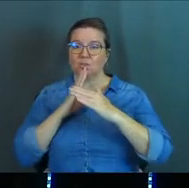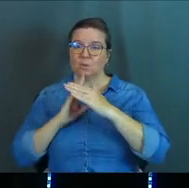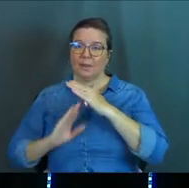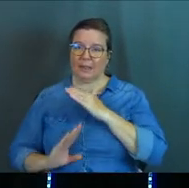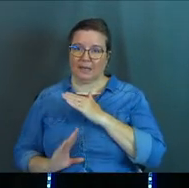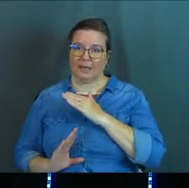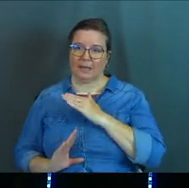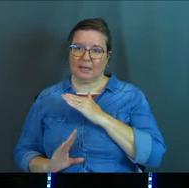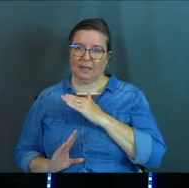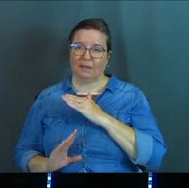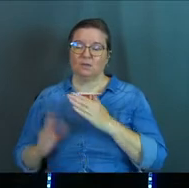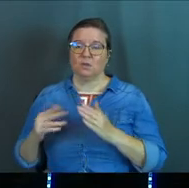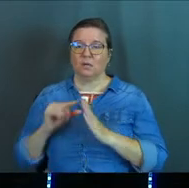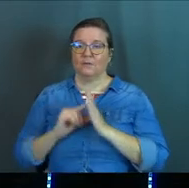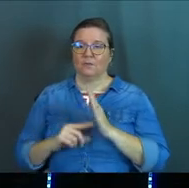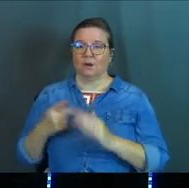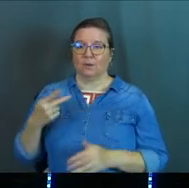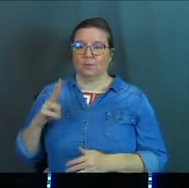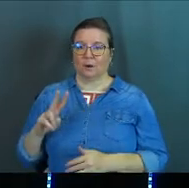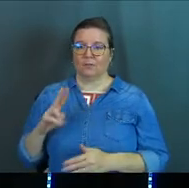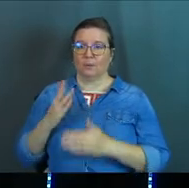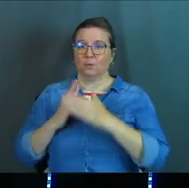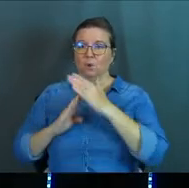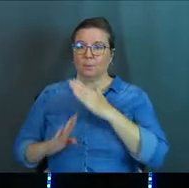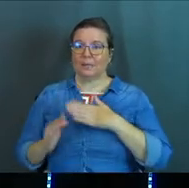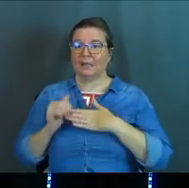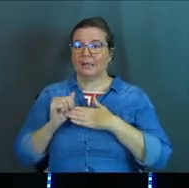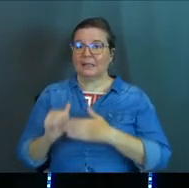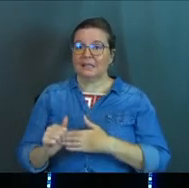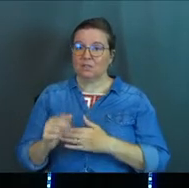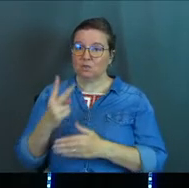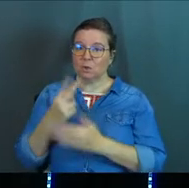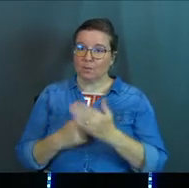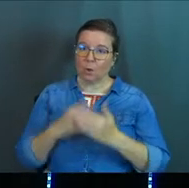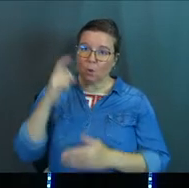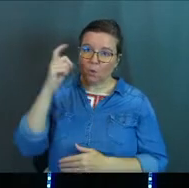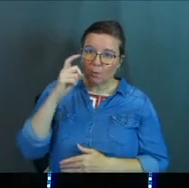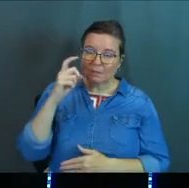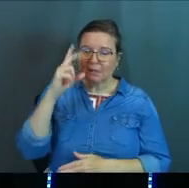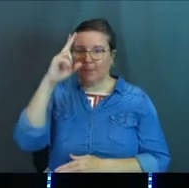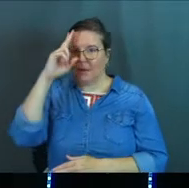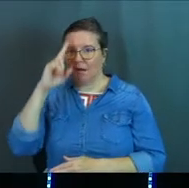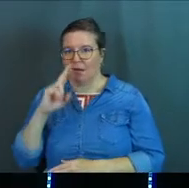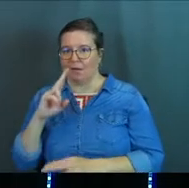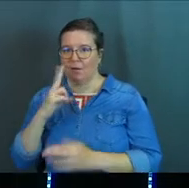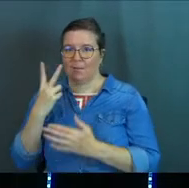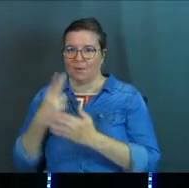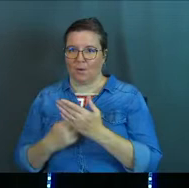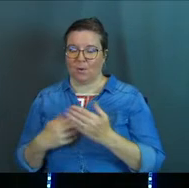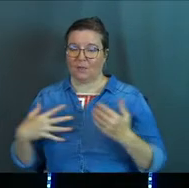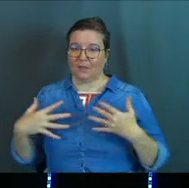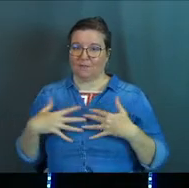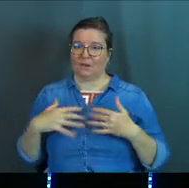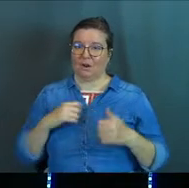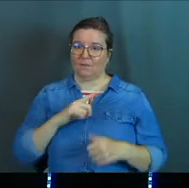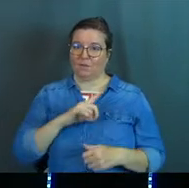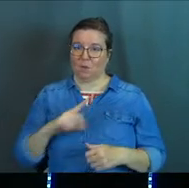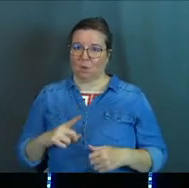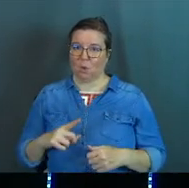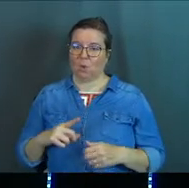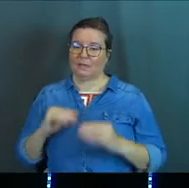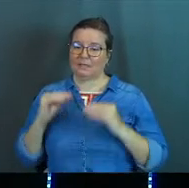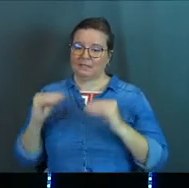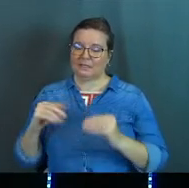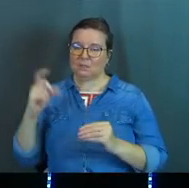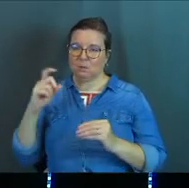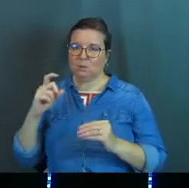humility. So here's a verse from Proverbs. Humility leads to both wisdom and honor. Fear of the Lord teaches wisdom.